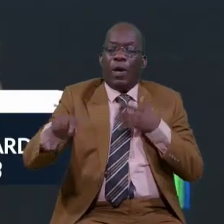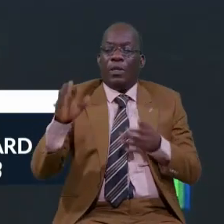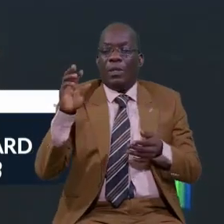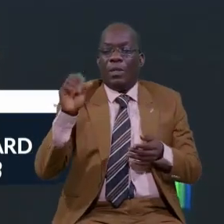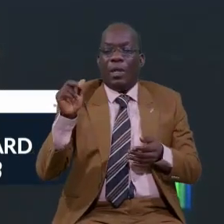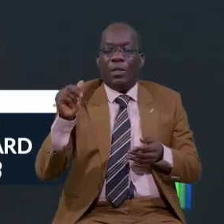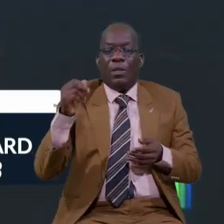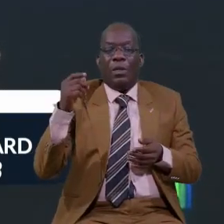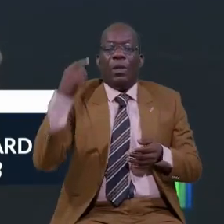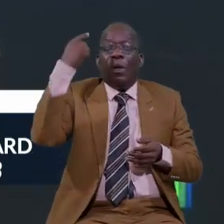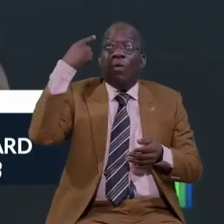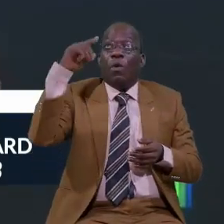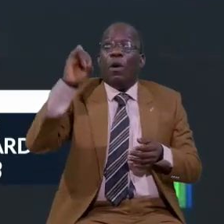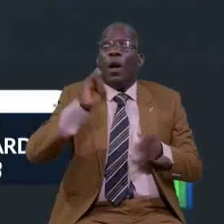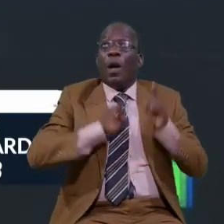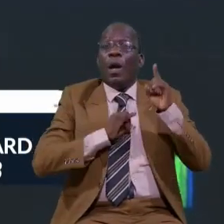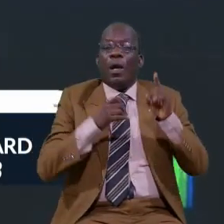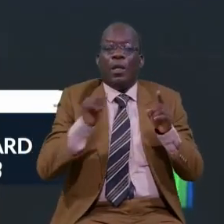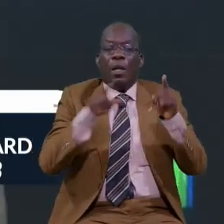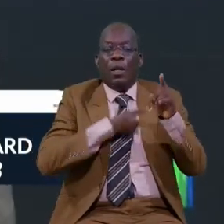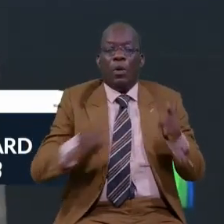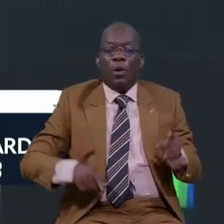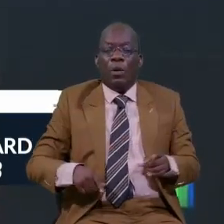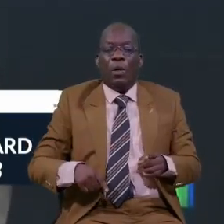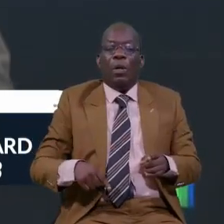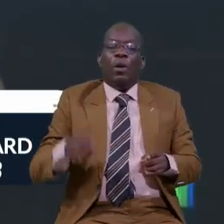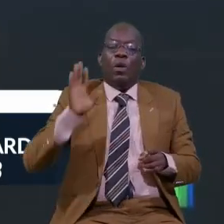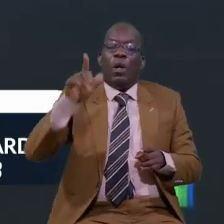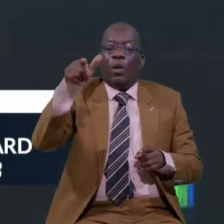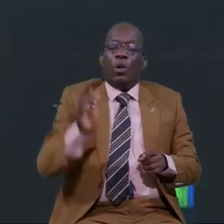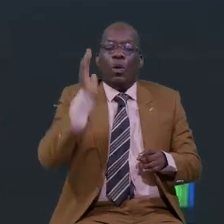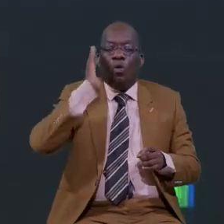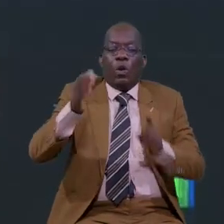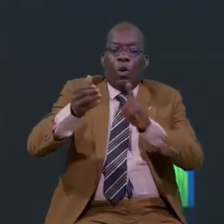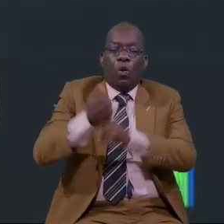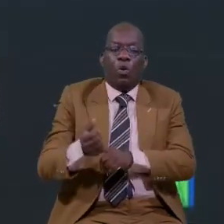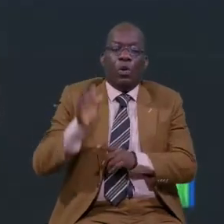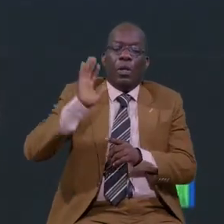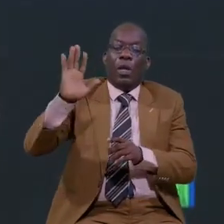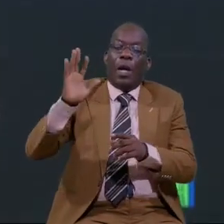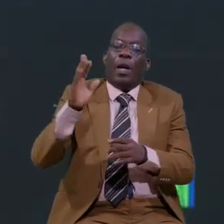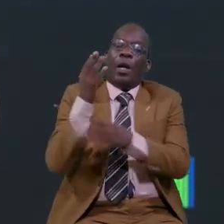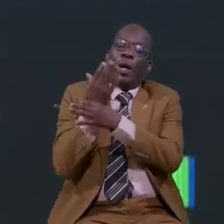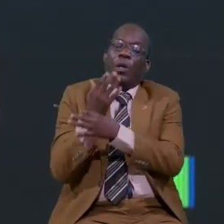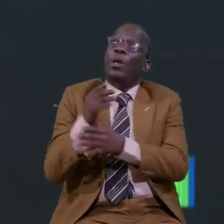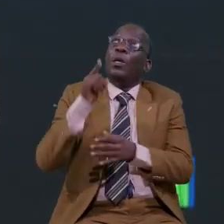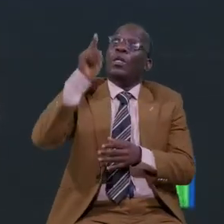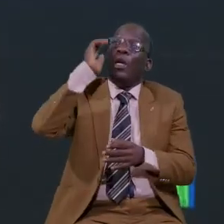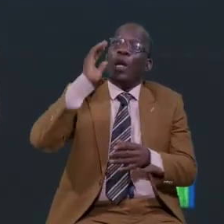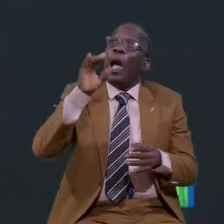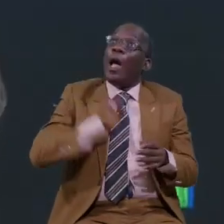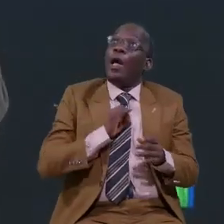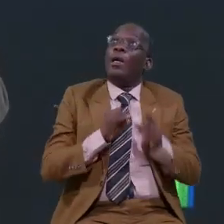the Lord thy God, will uphold thy hand. The upholder, I, the Lord